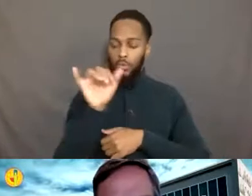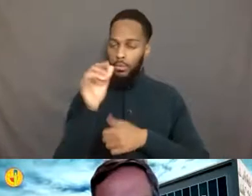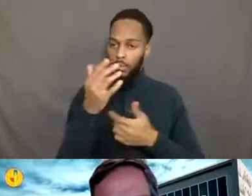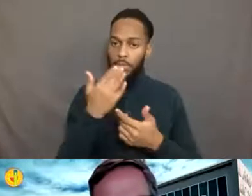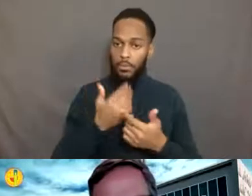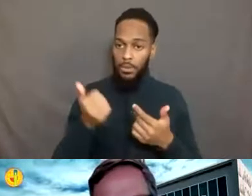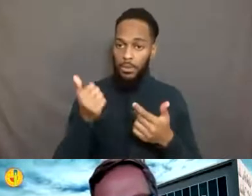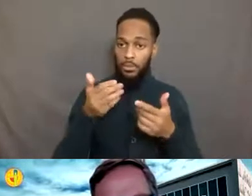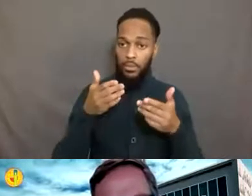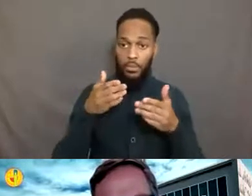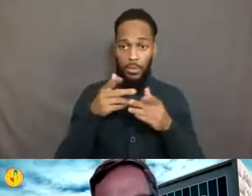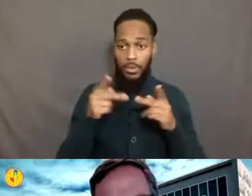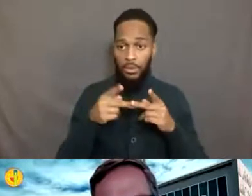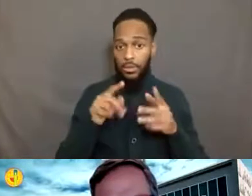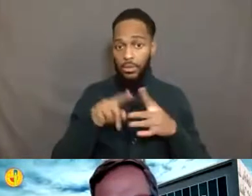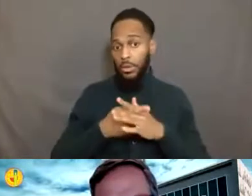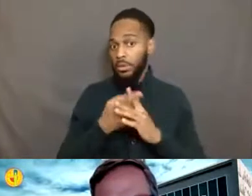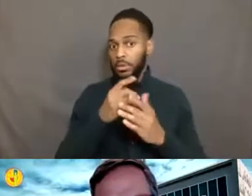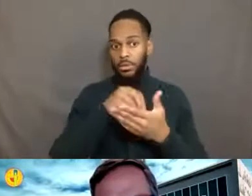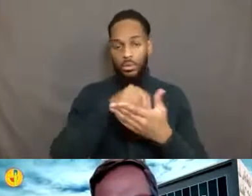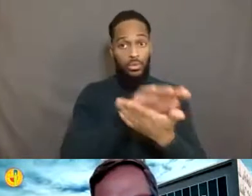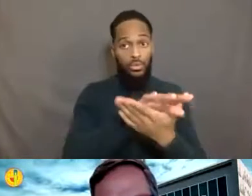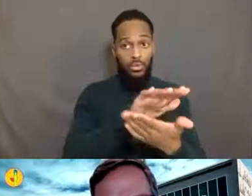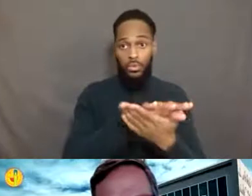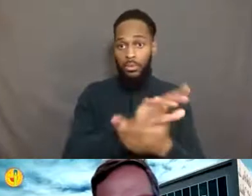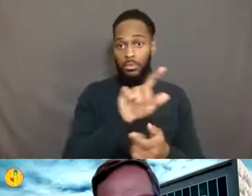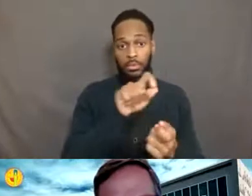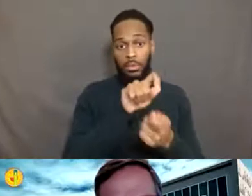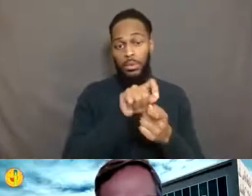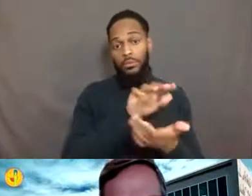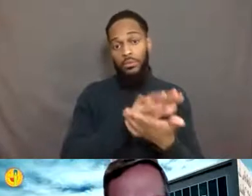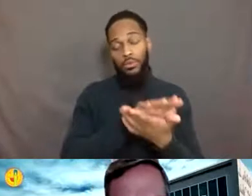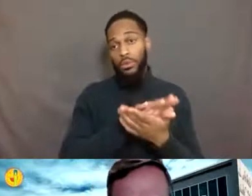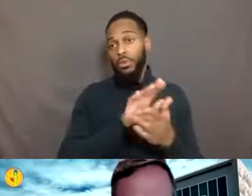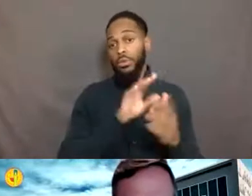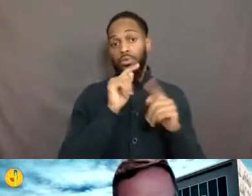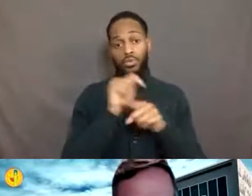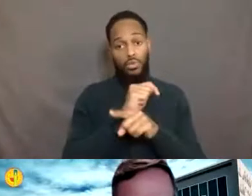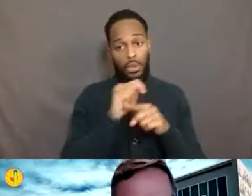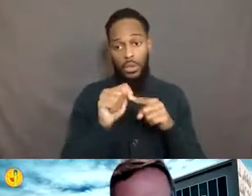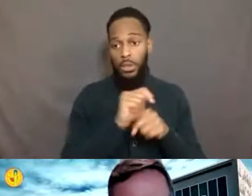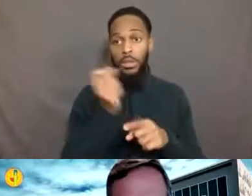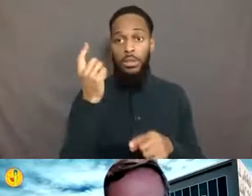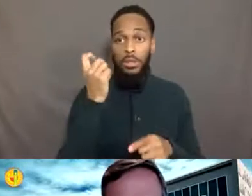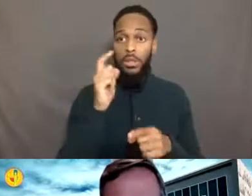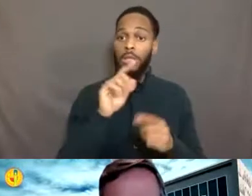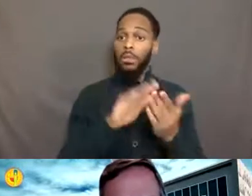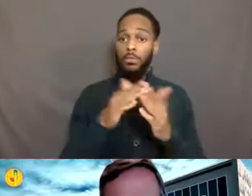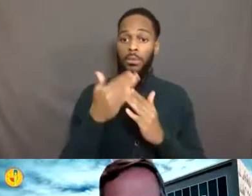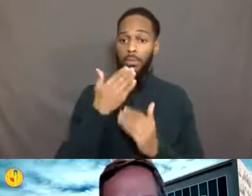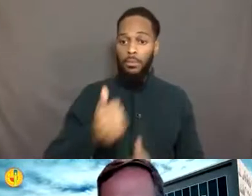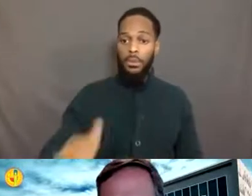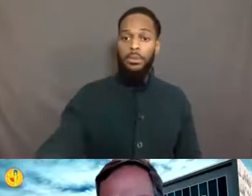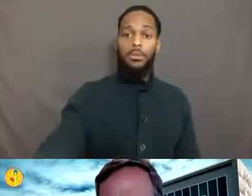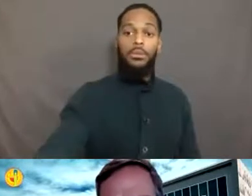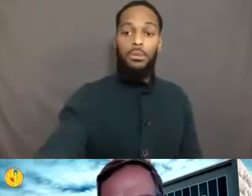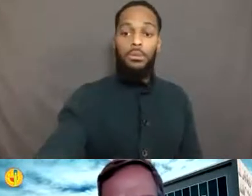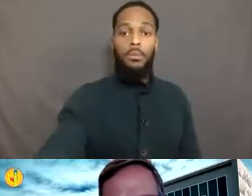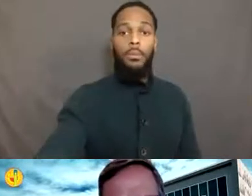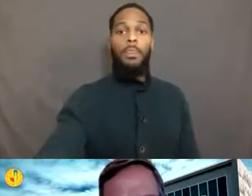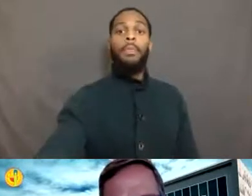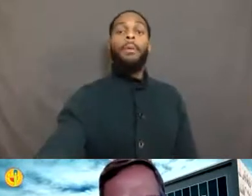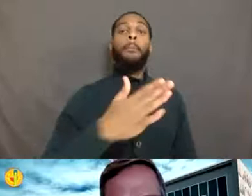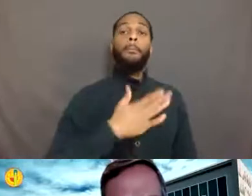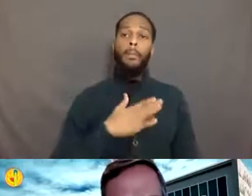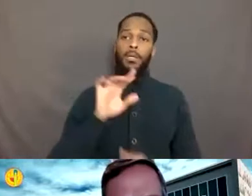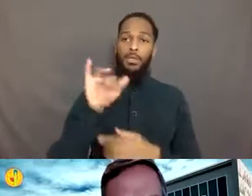school. Staff are trained there, they understand the community the best. And we're, my job, Mike's job, Dave's job, Pia's job is actually to